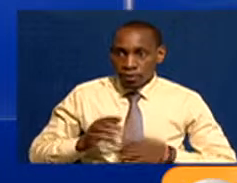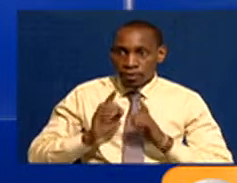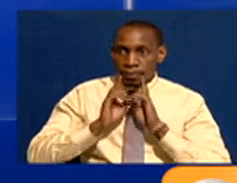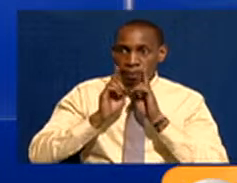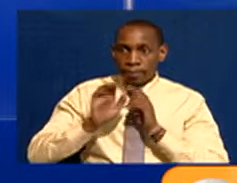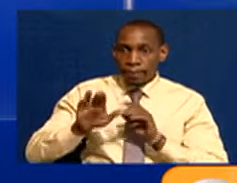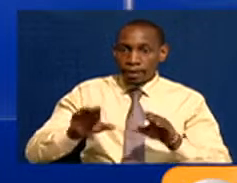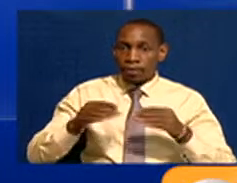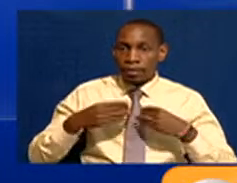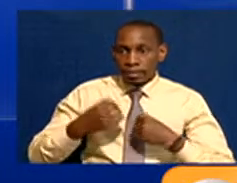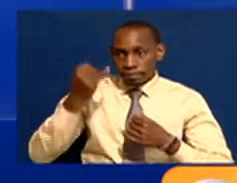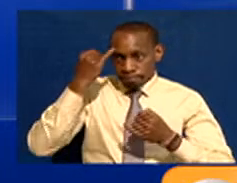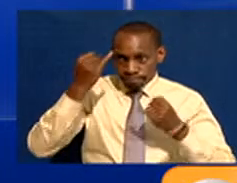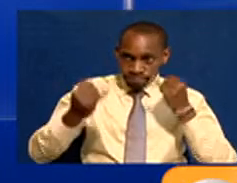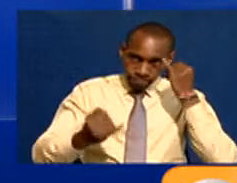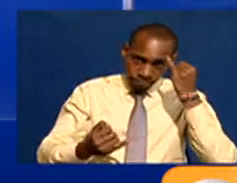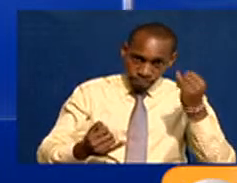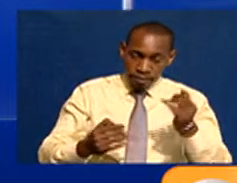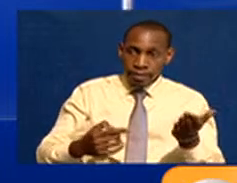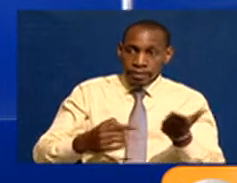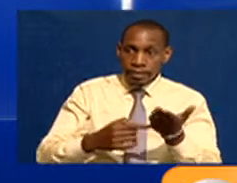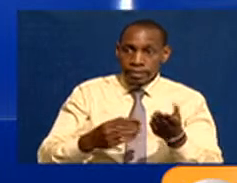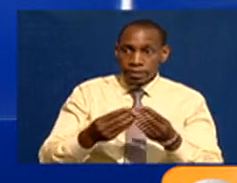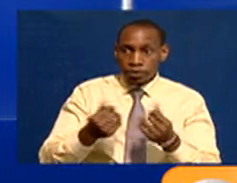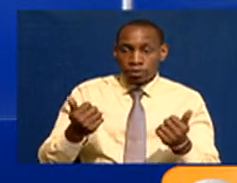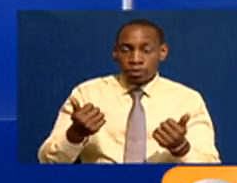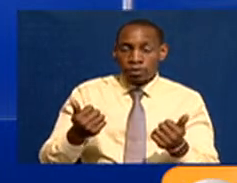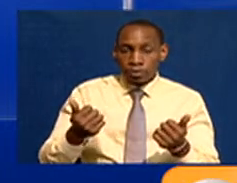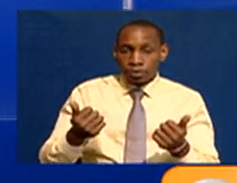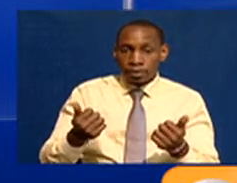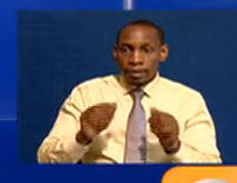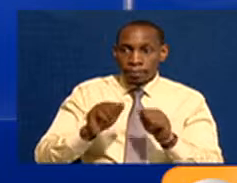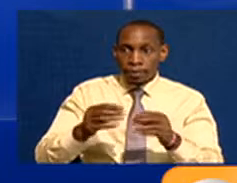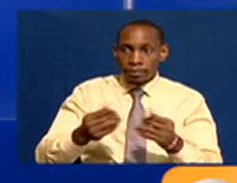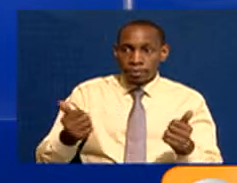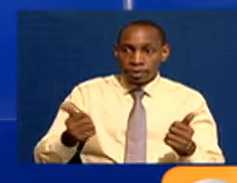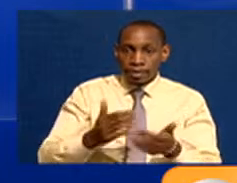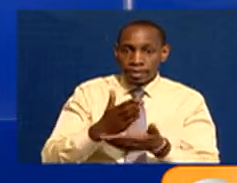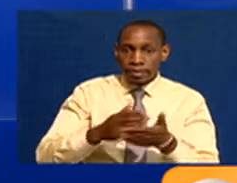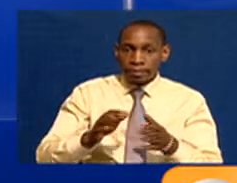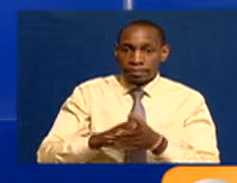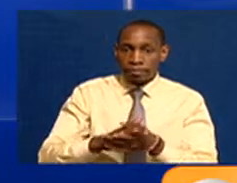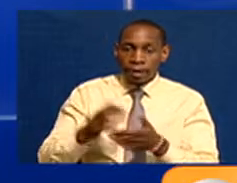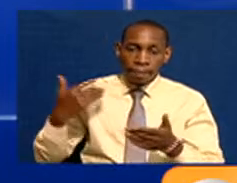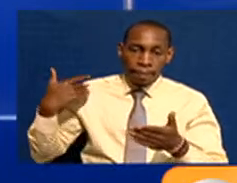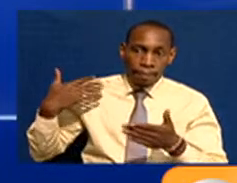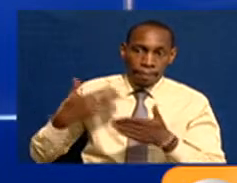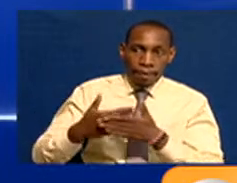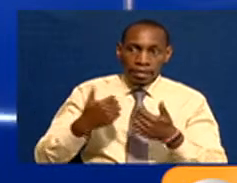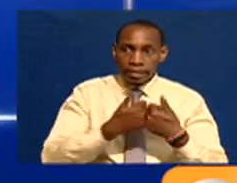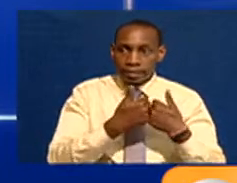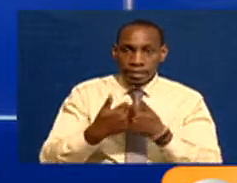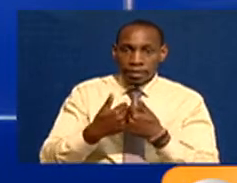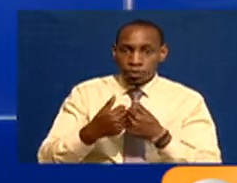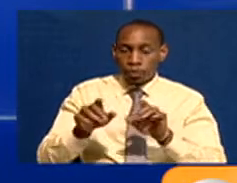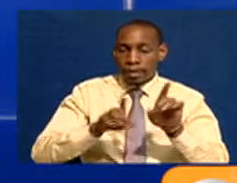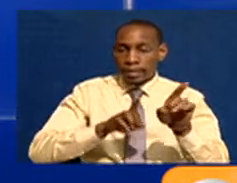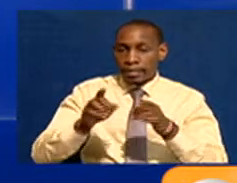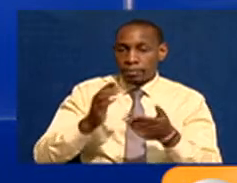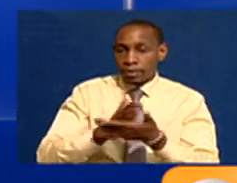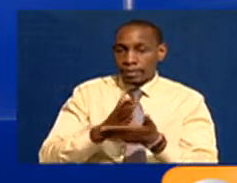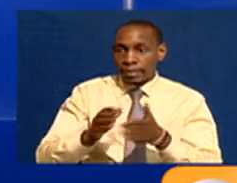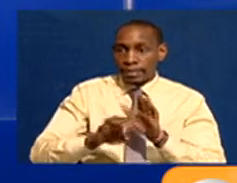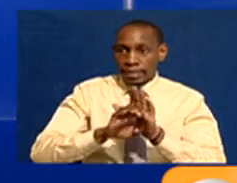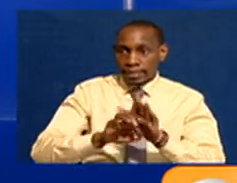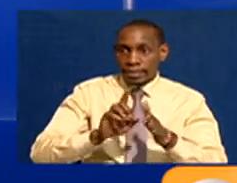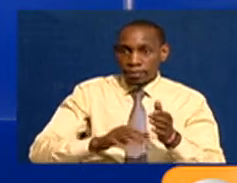you embrace ideas of digital solutions that can address some long-standing challenges in the transport sector,